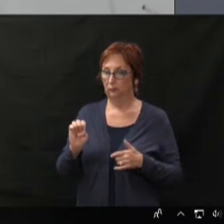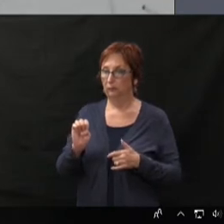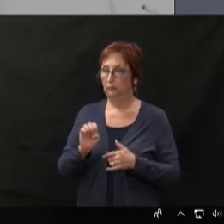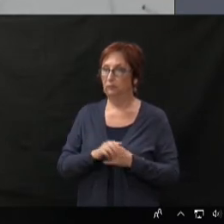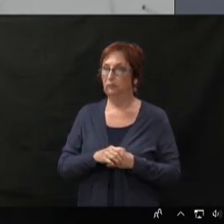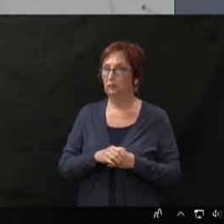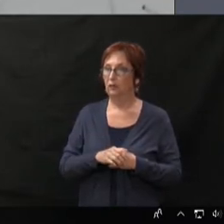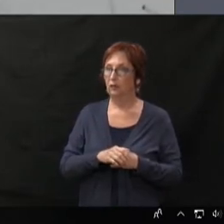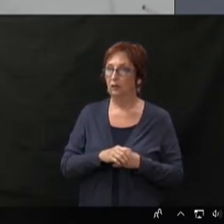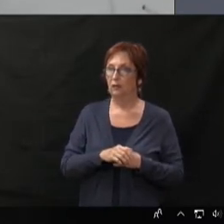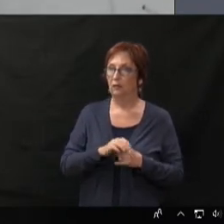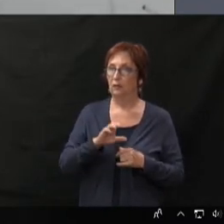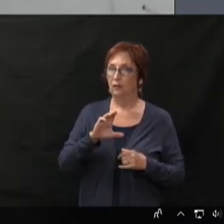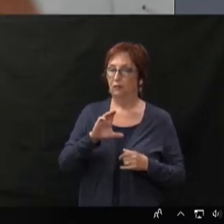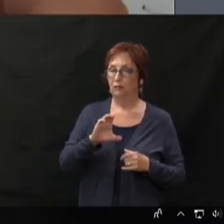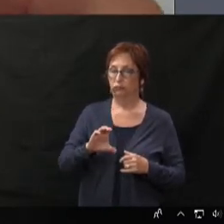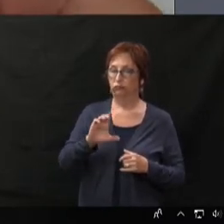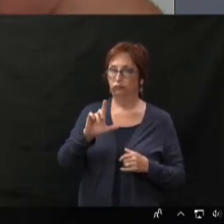Coal.